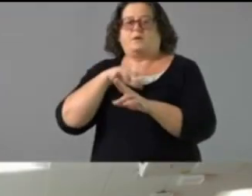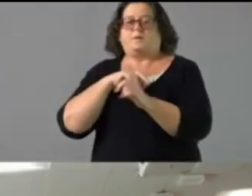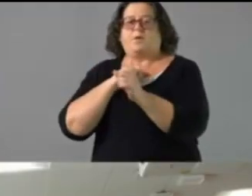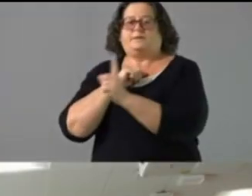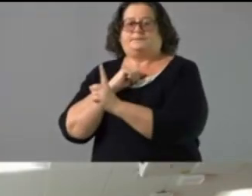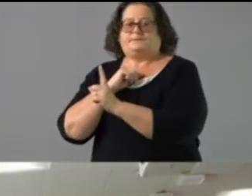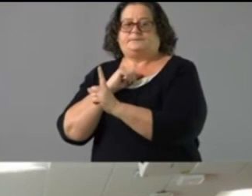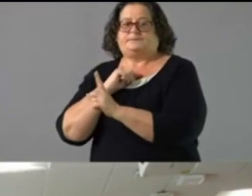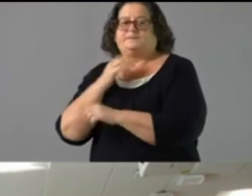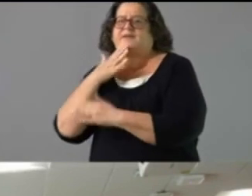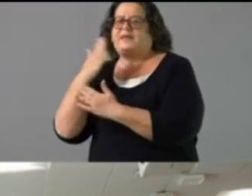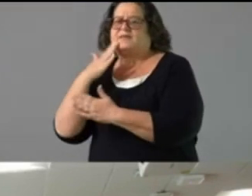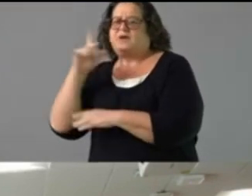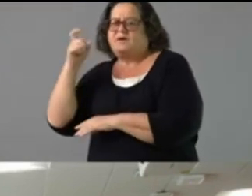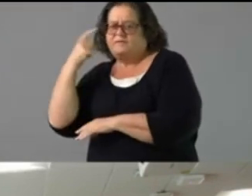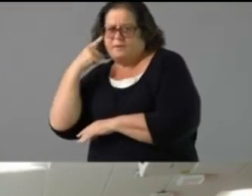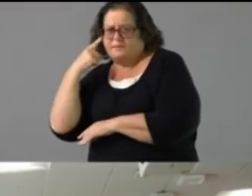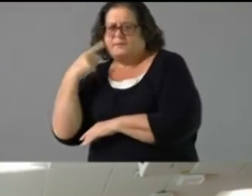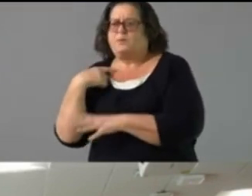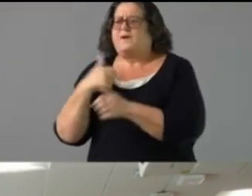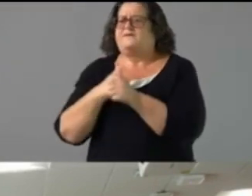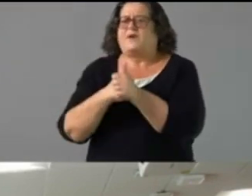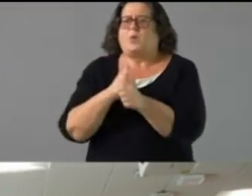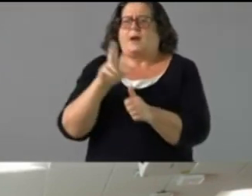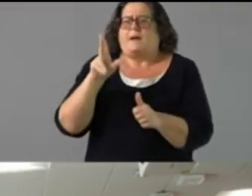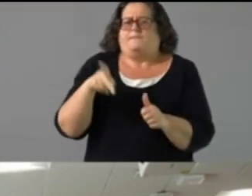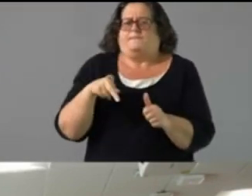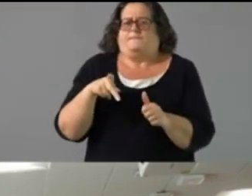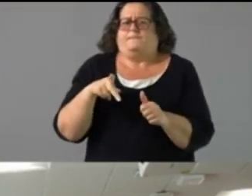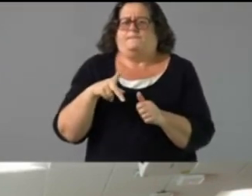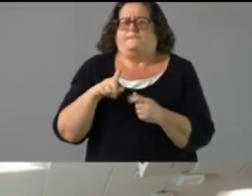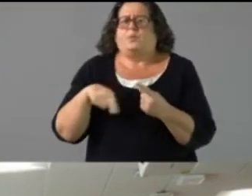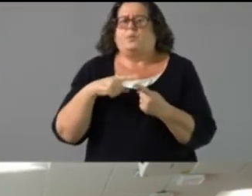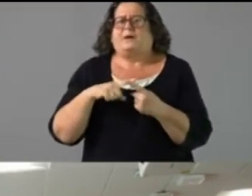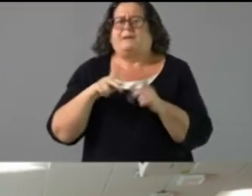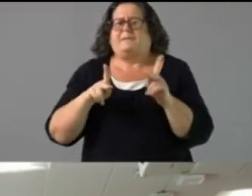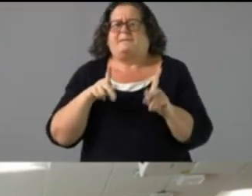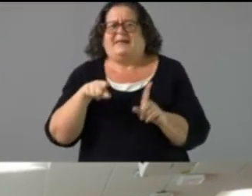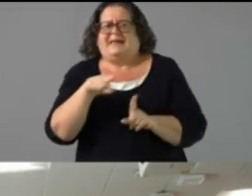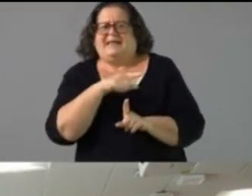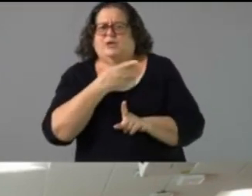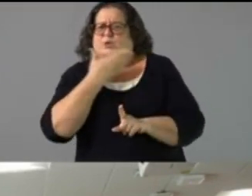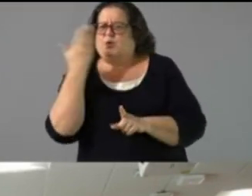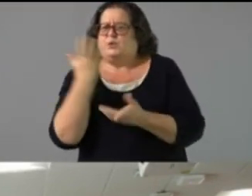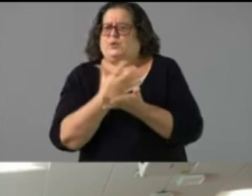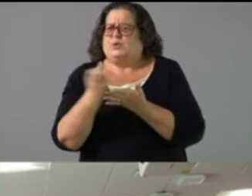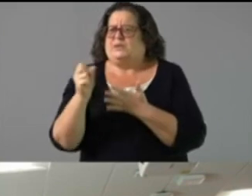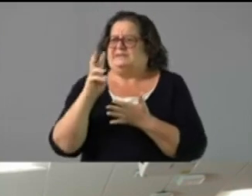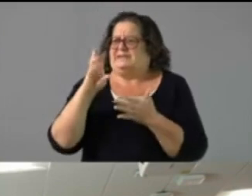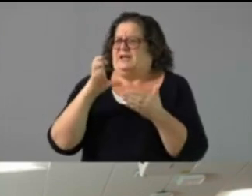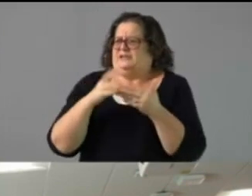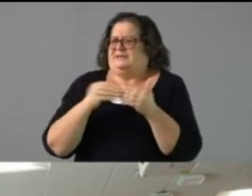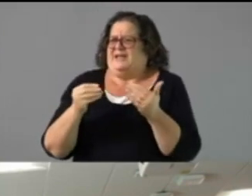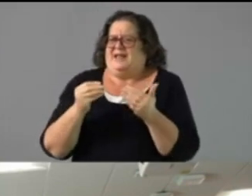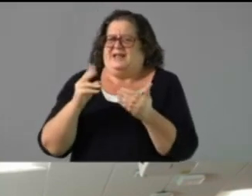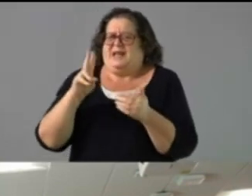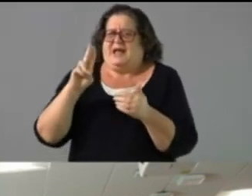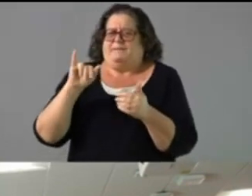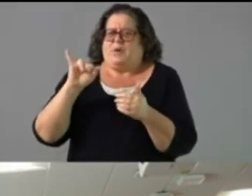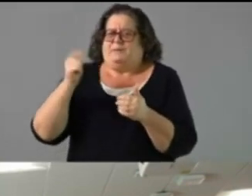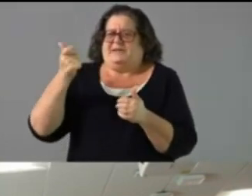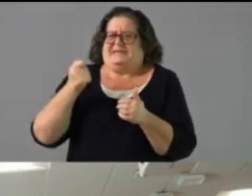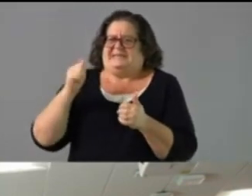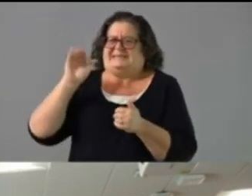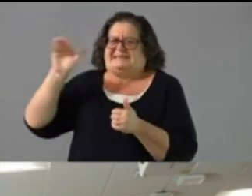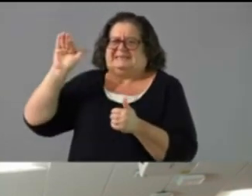people about to lose that $600 a week in federal unemployment insurance, it sounds like your plan is to wait and